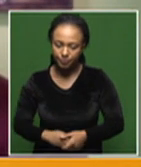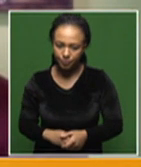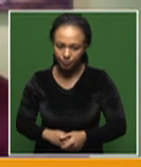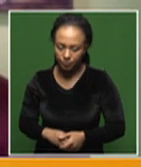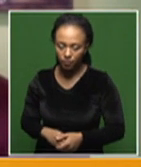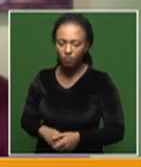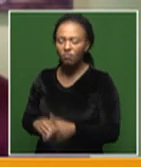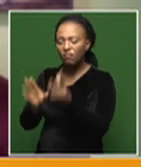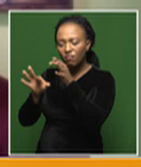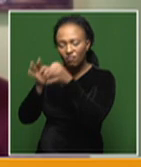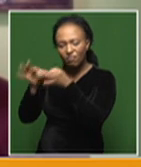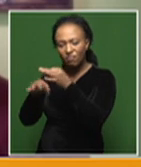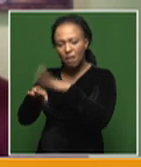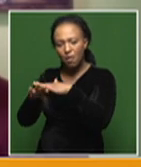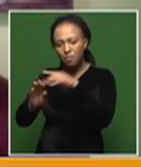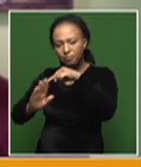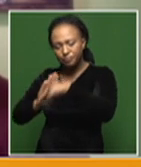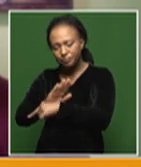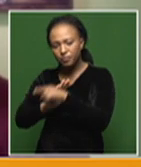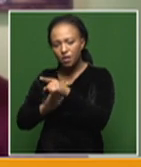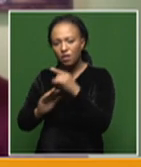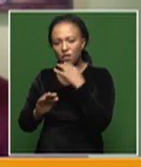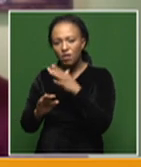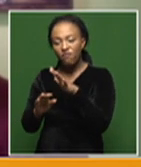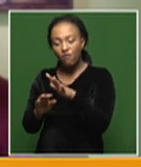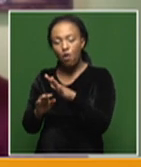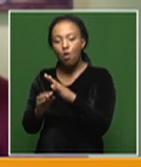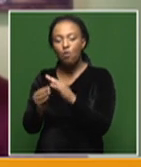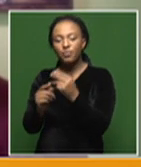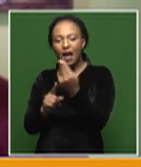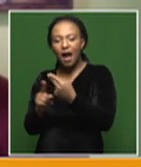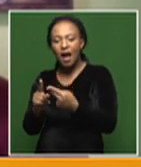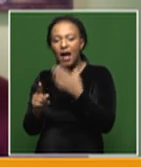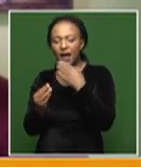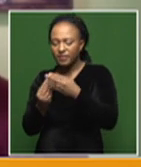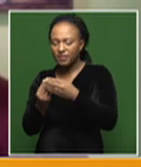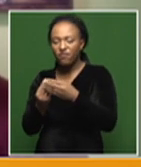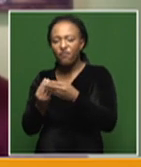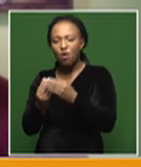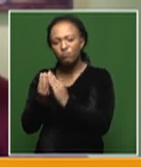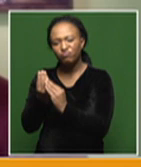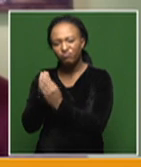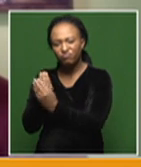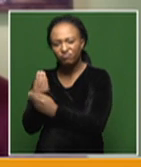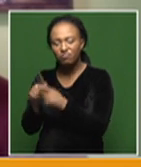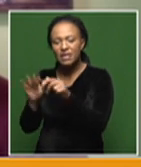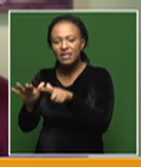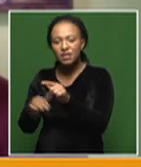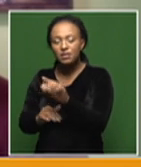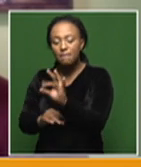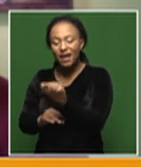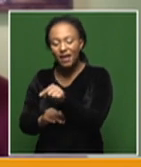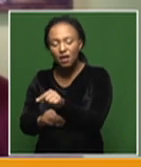granular detail about the dedicated contemporary art session on Monday the 17th and what that will entail.